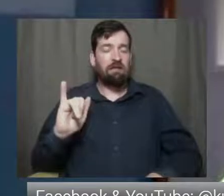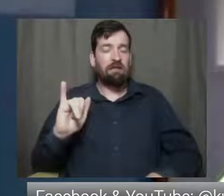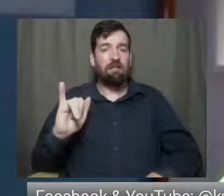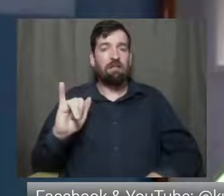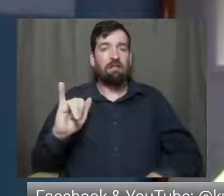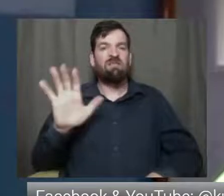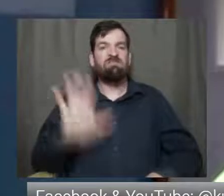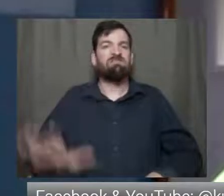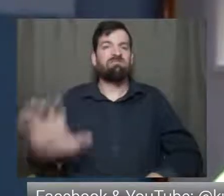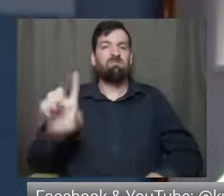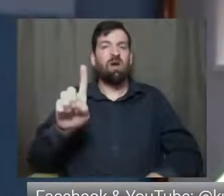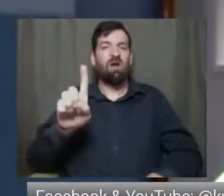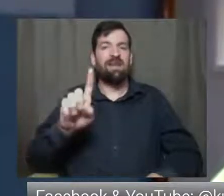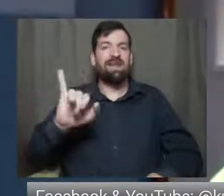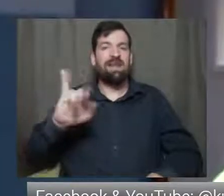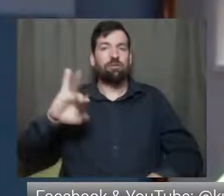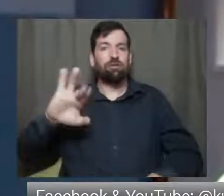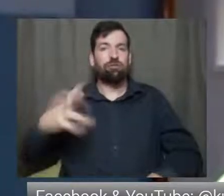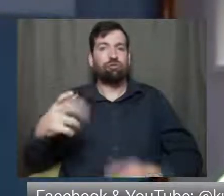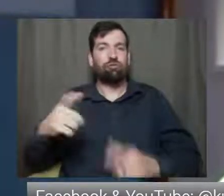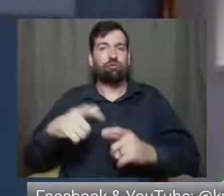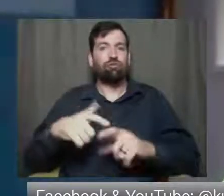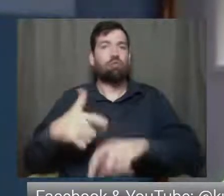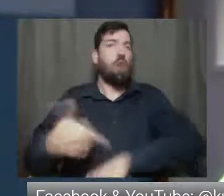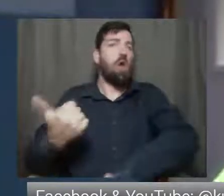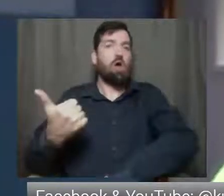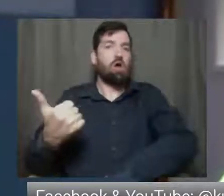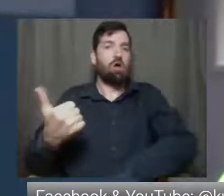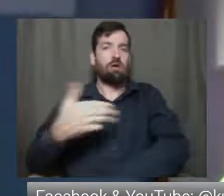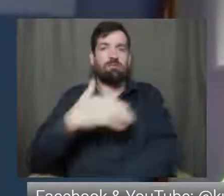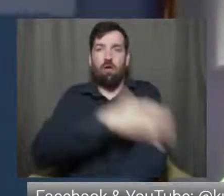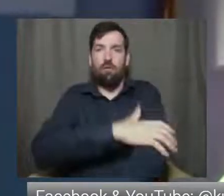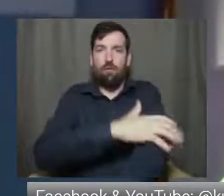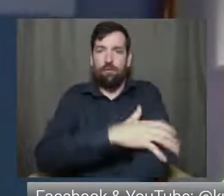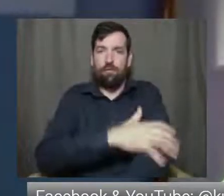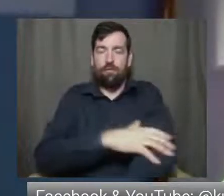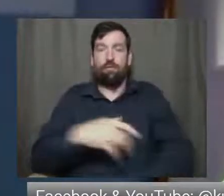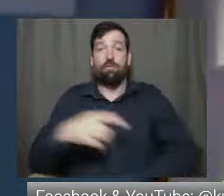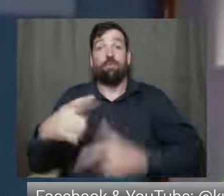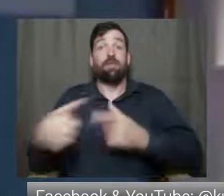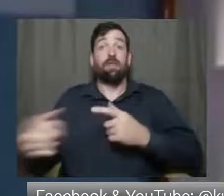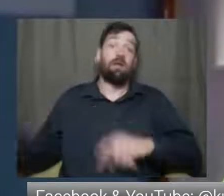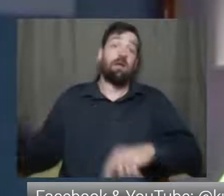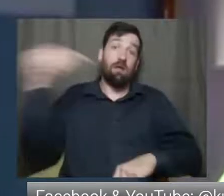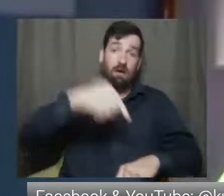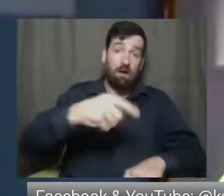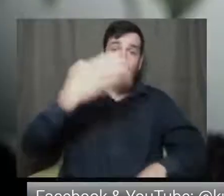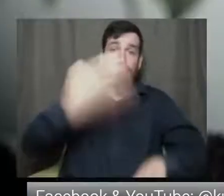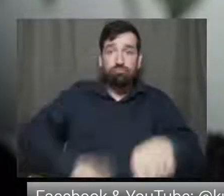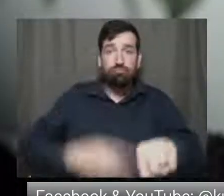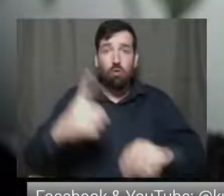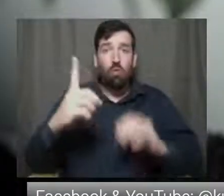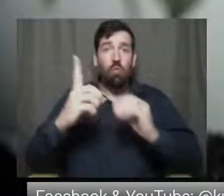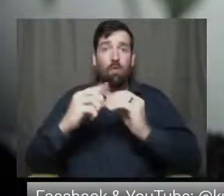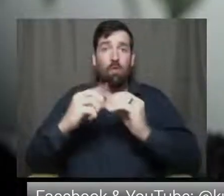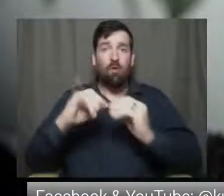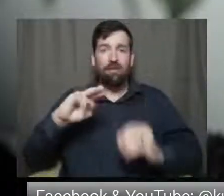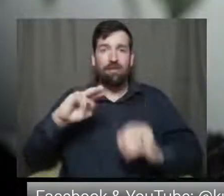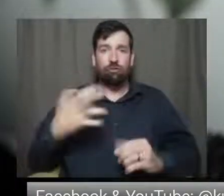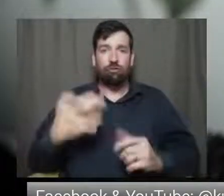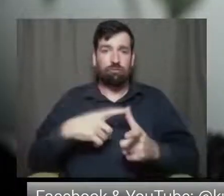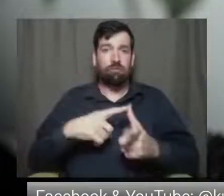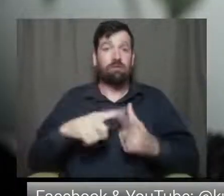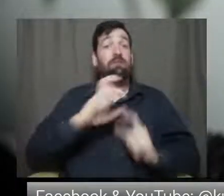too long on my ulna. So they went back in and whacked another inch off. But Terry got through it and went back to doing what he